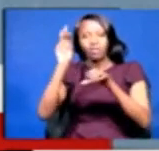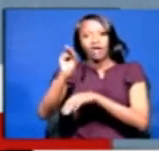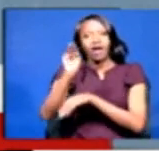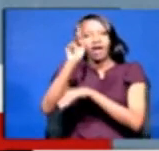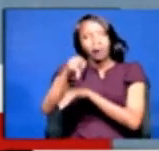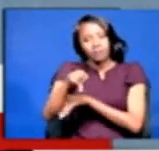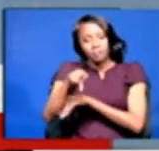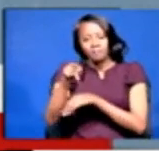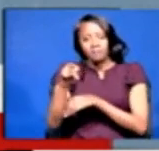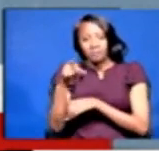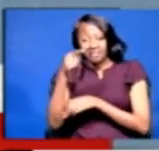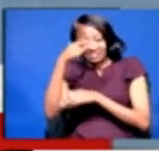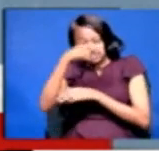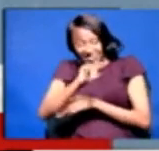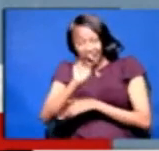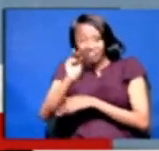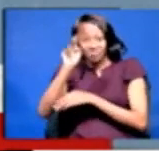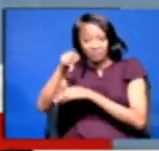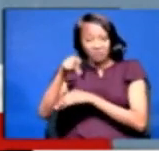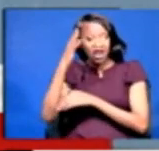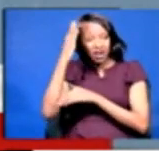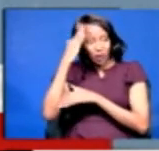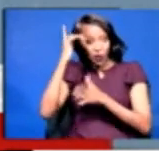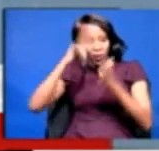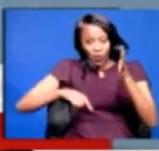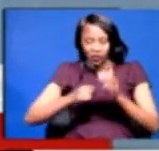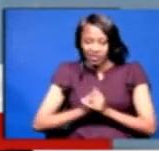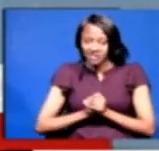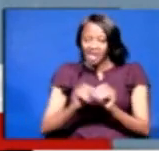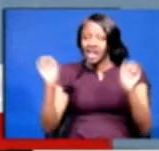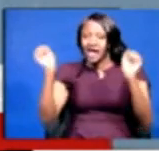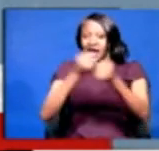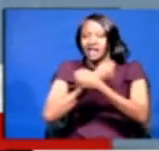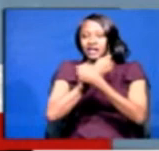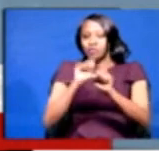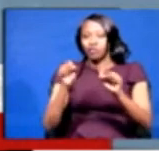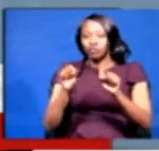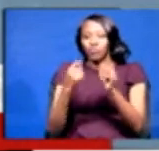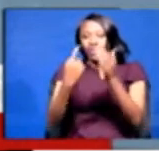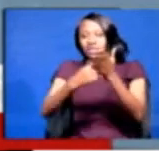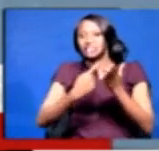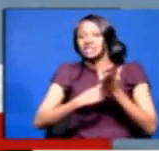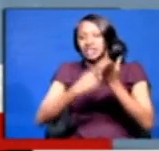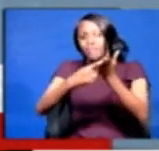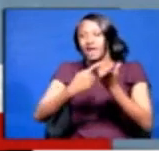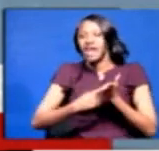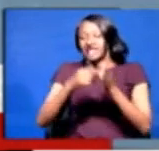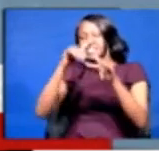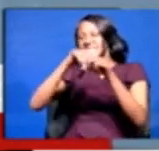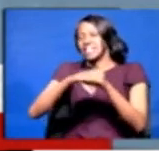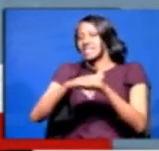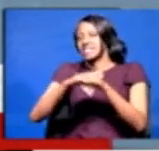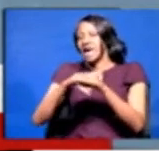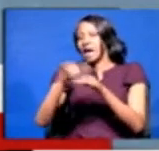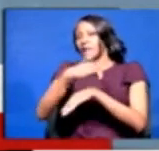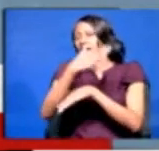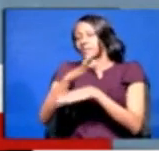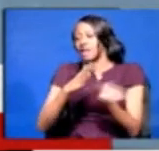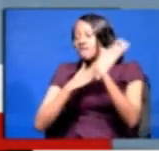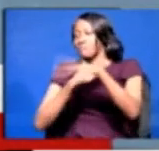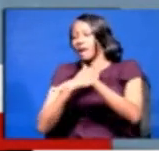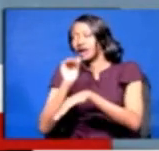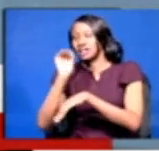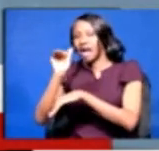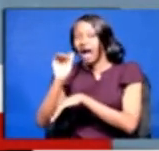too well that they will not just be debating in parliament and go back to the electorate to ask for the vote.